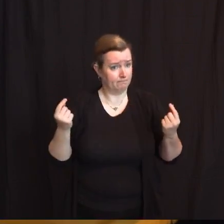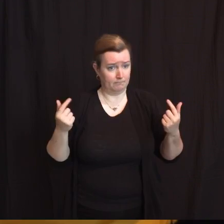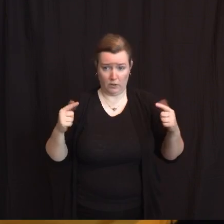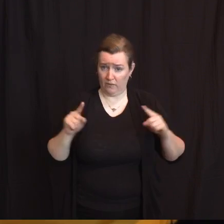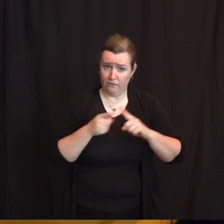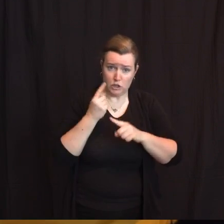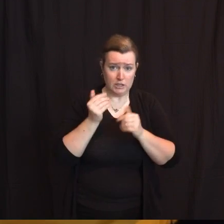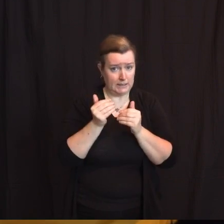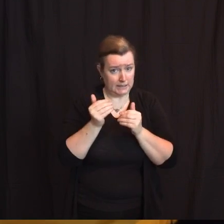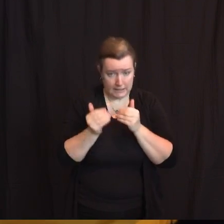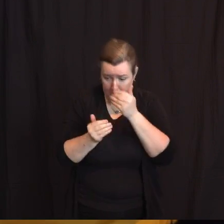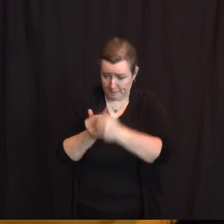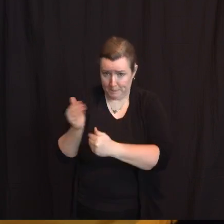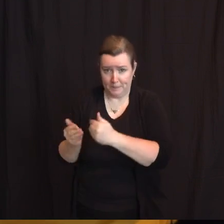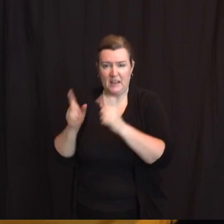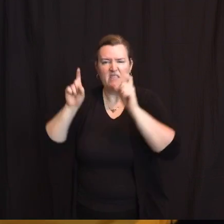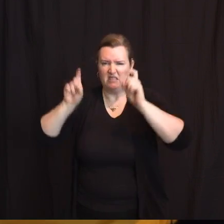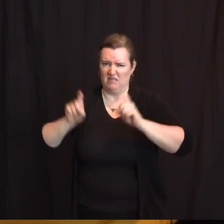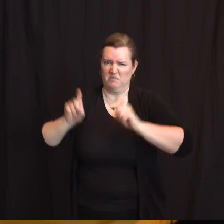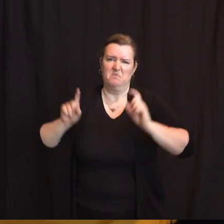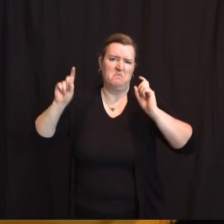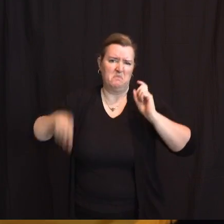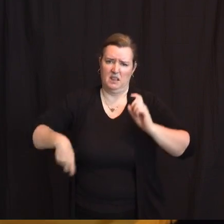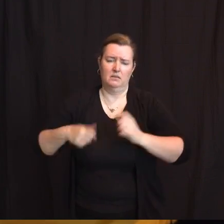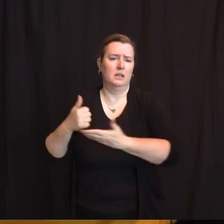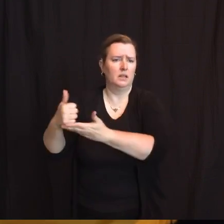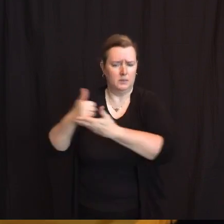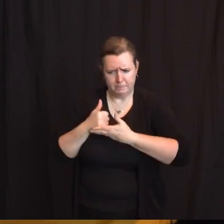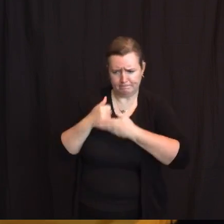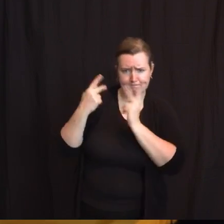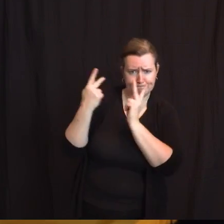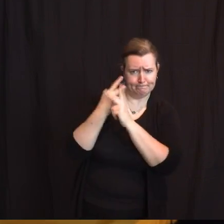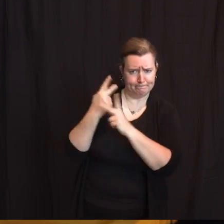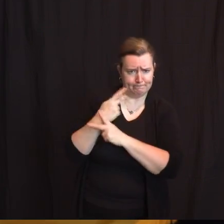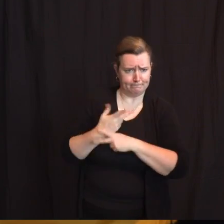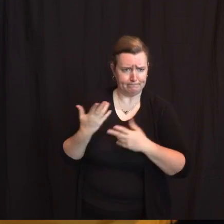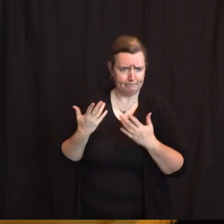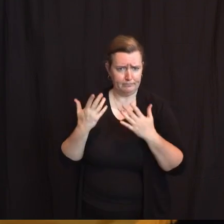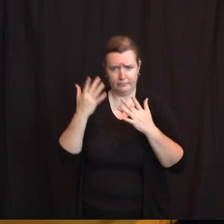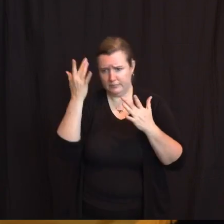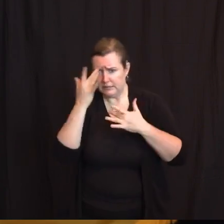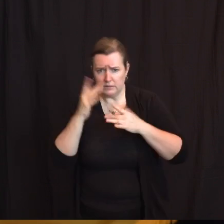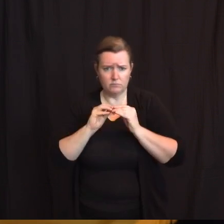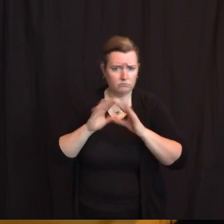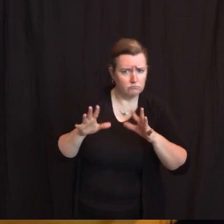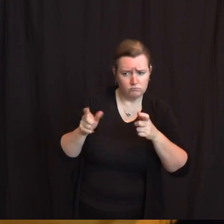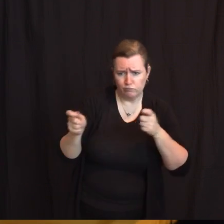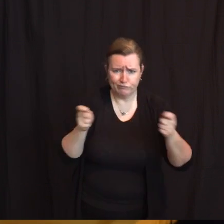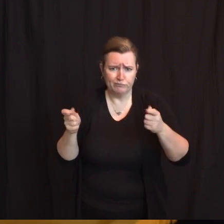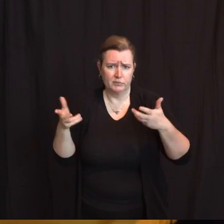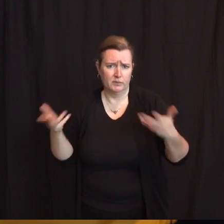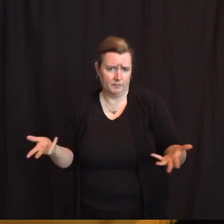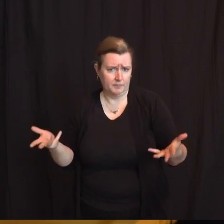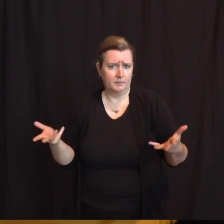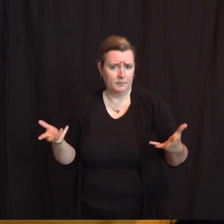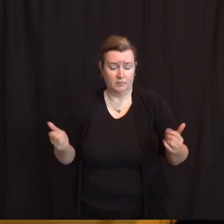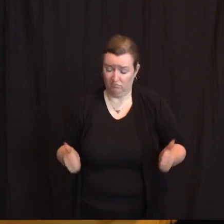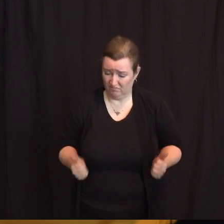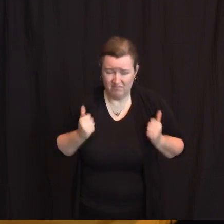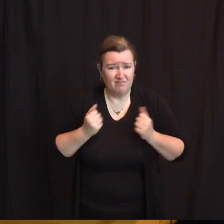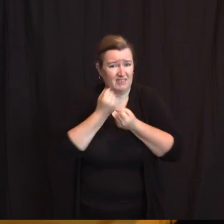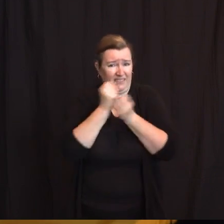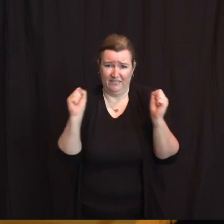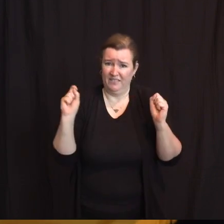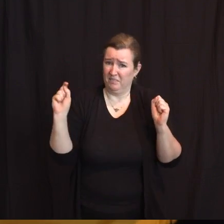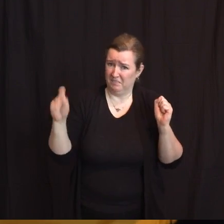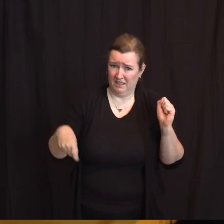the spread of the disease. It will help us save lives. It will help us determine the needs of our contact tracing, and